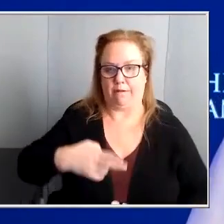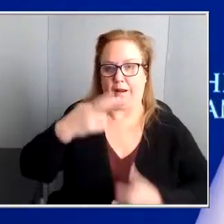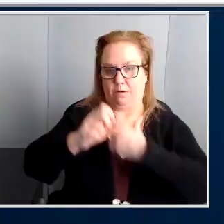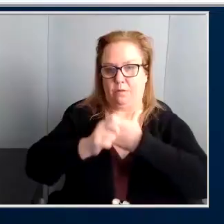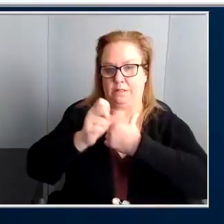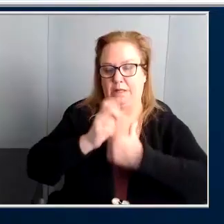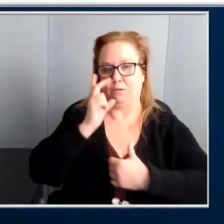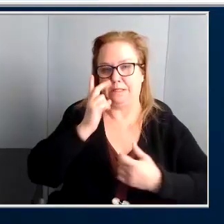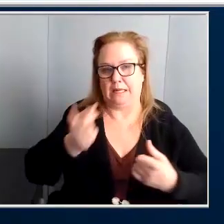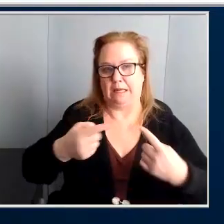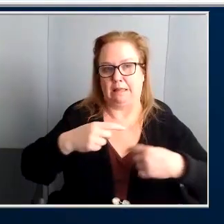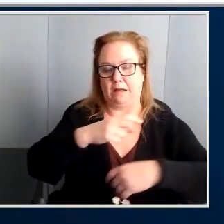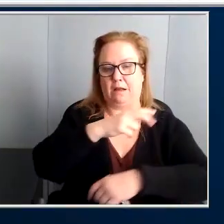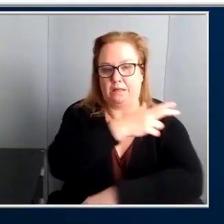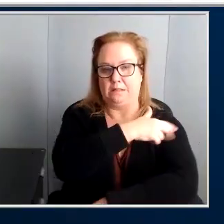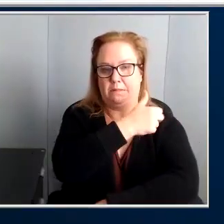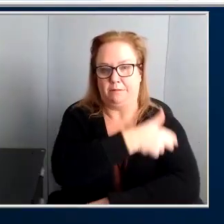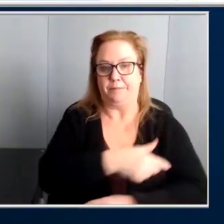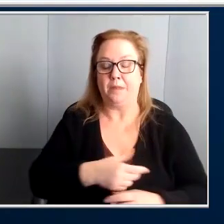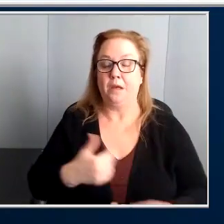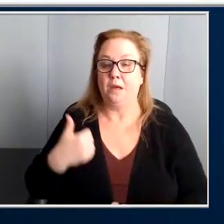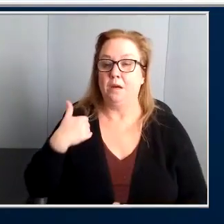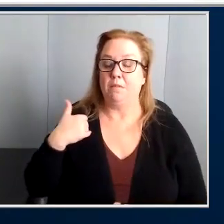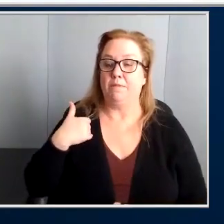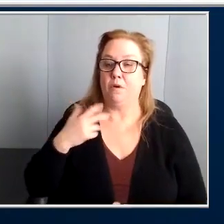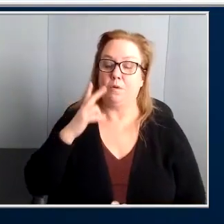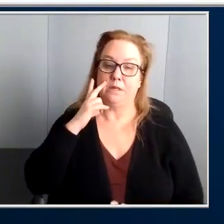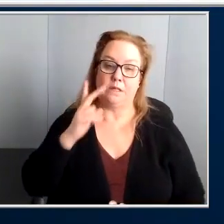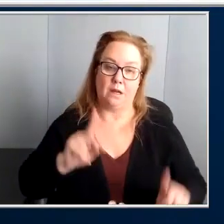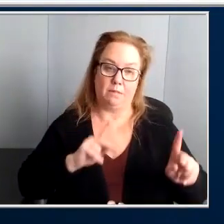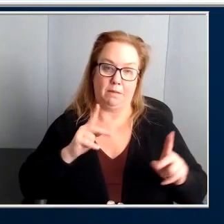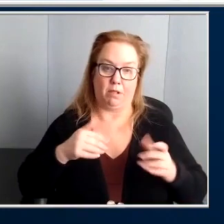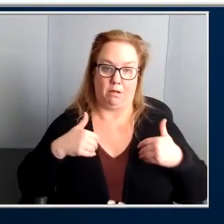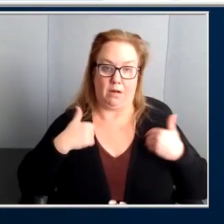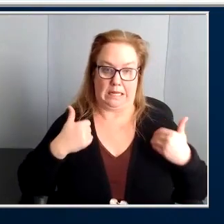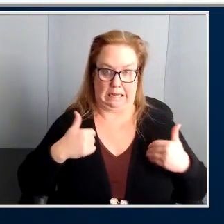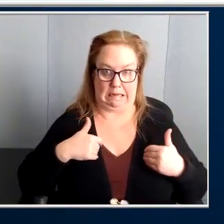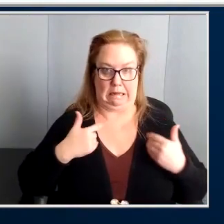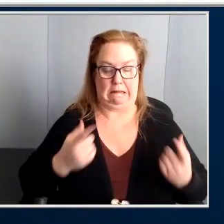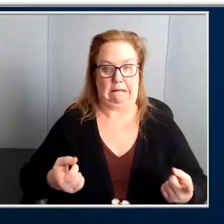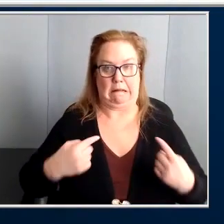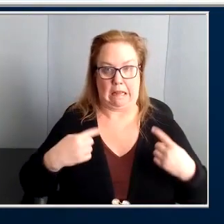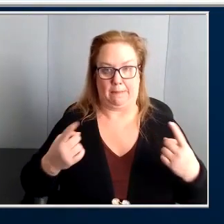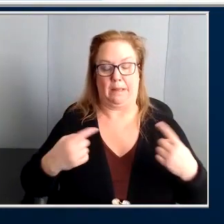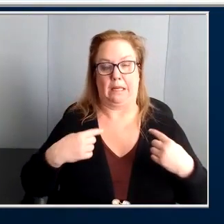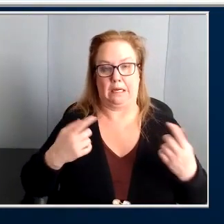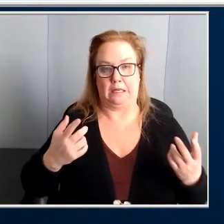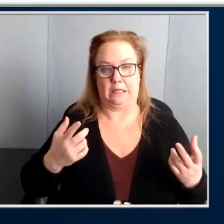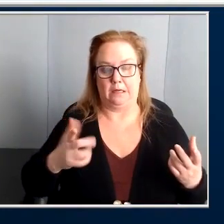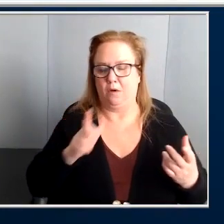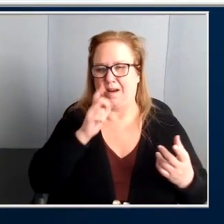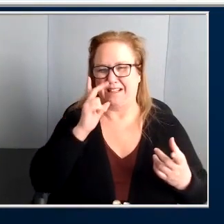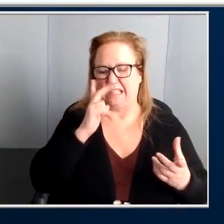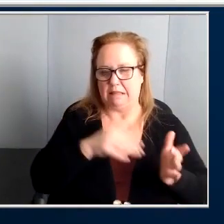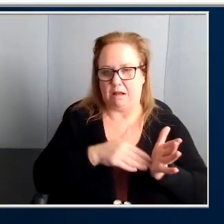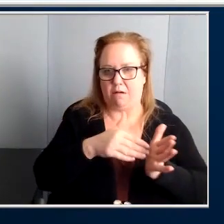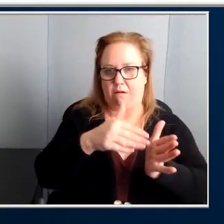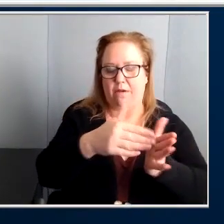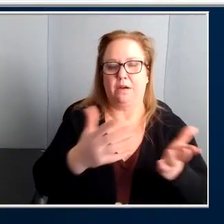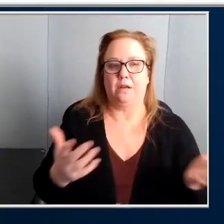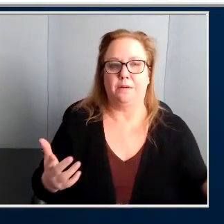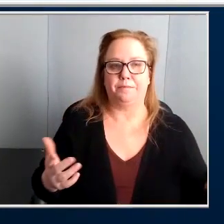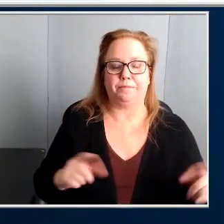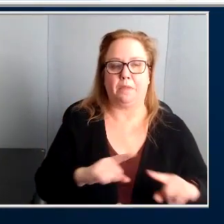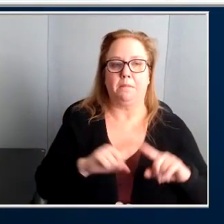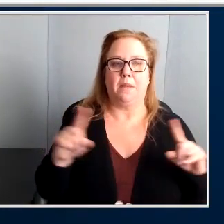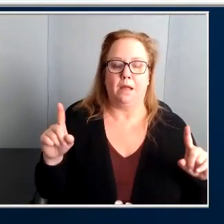hospital. And I think that is true. Before, we saw people who are very young coming in the hospital for really bad disease. Not seeing that as much now. I think that there